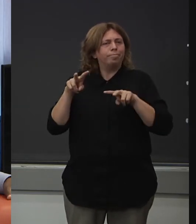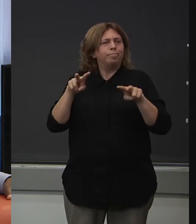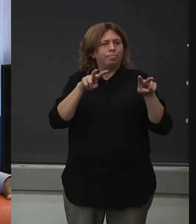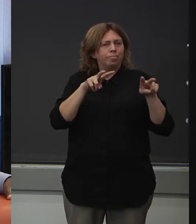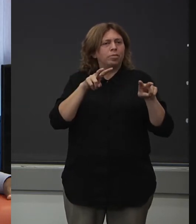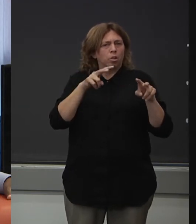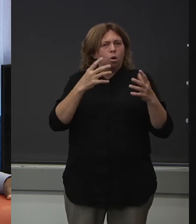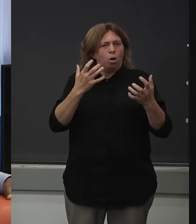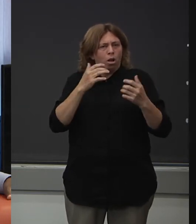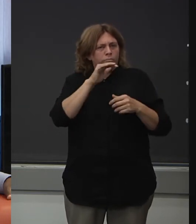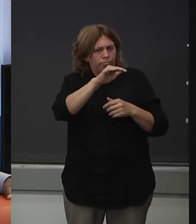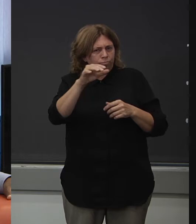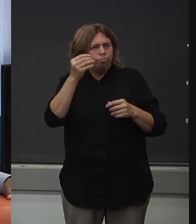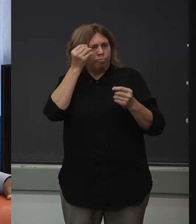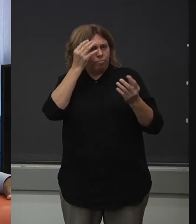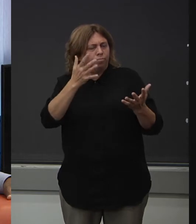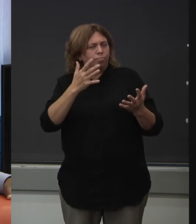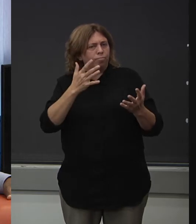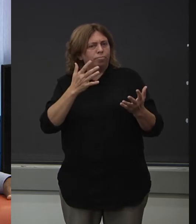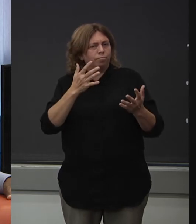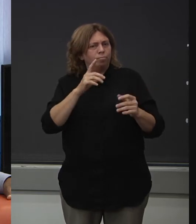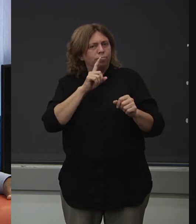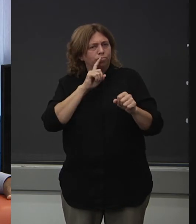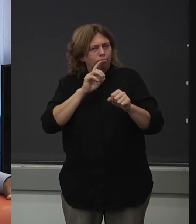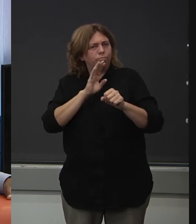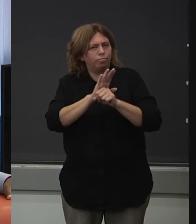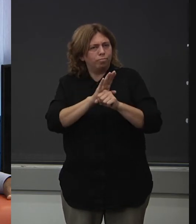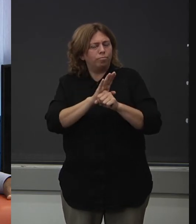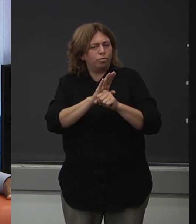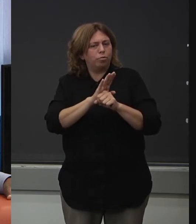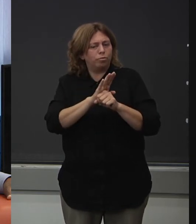public health physician, as a practicing clinician,